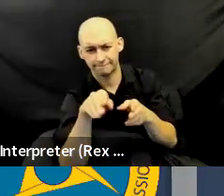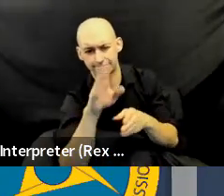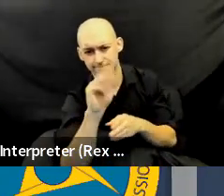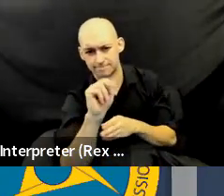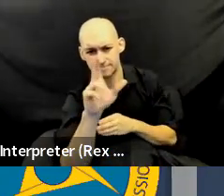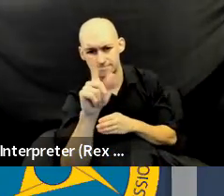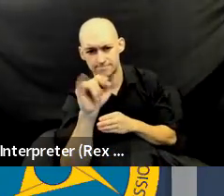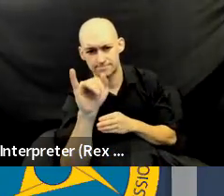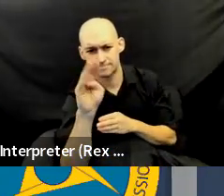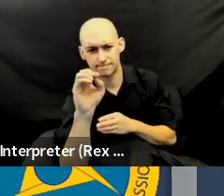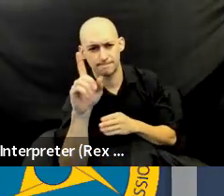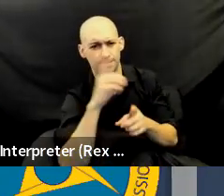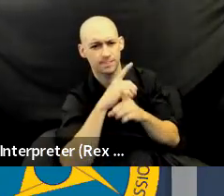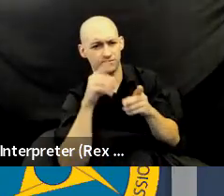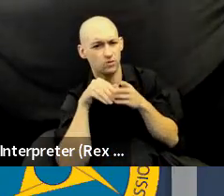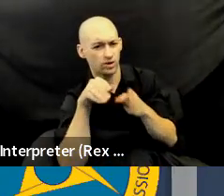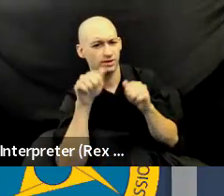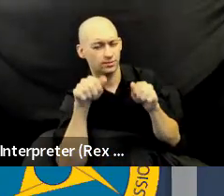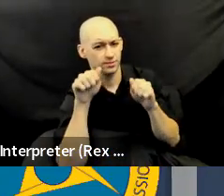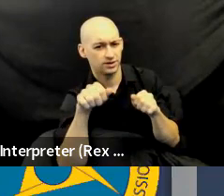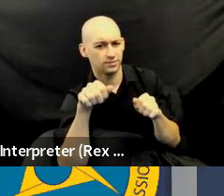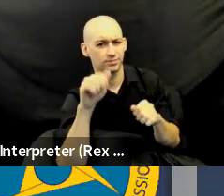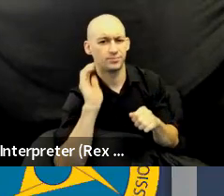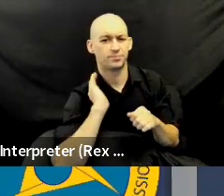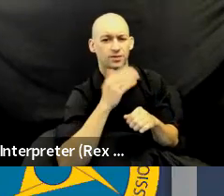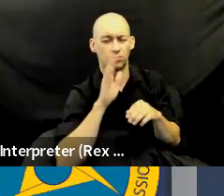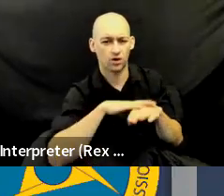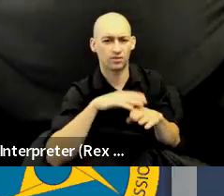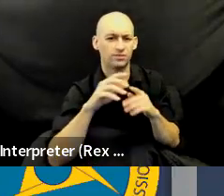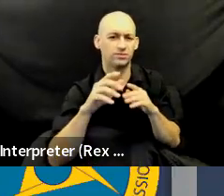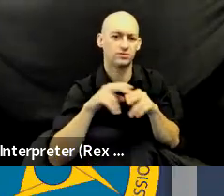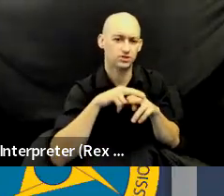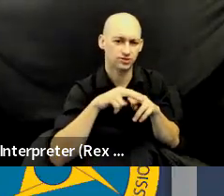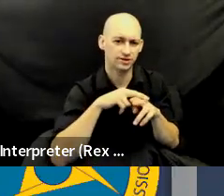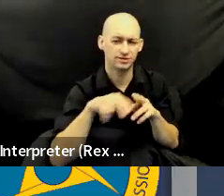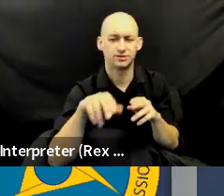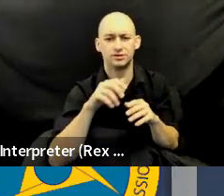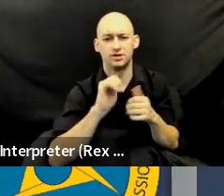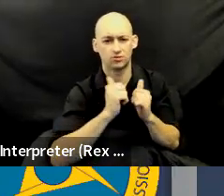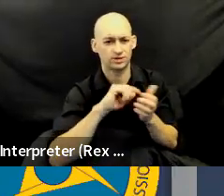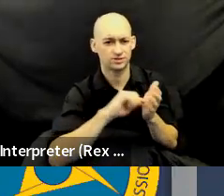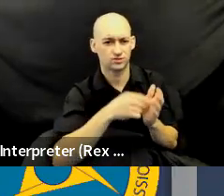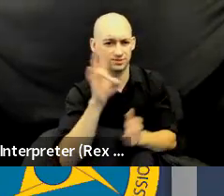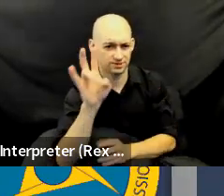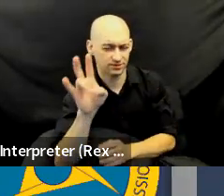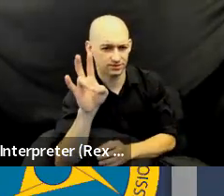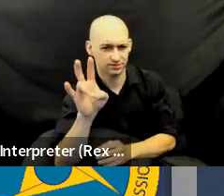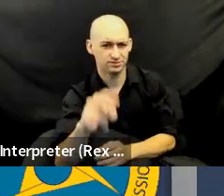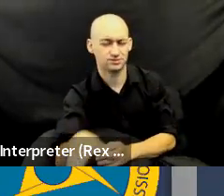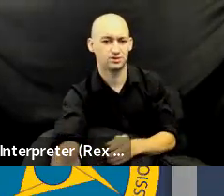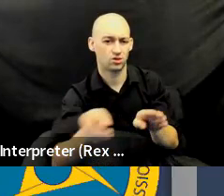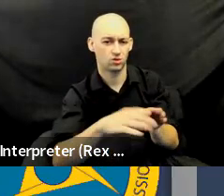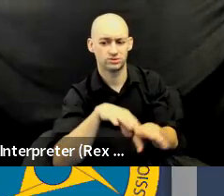of people, as we were on the train, because the race had to start at 7, because you closed